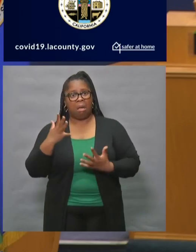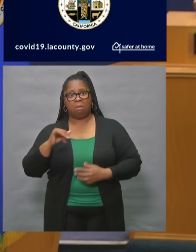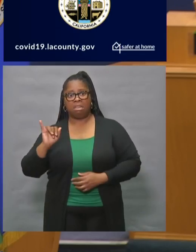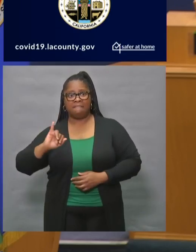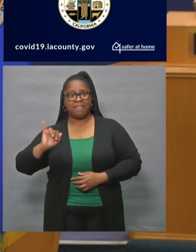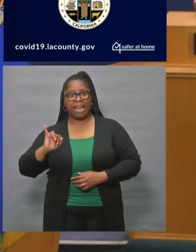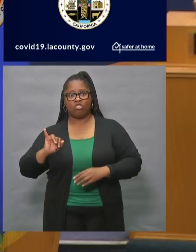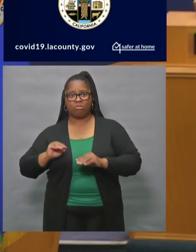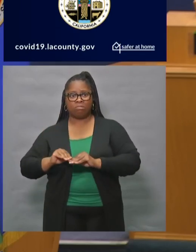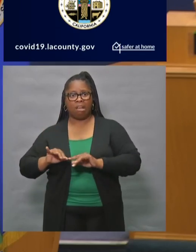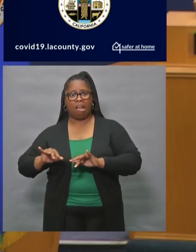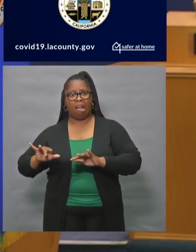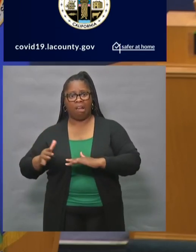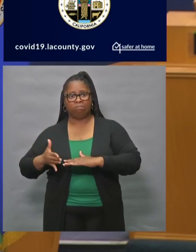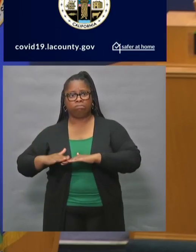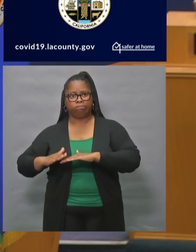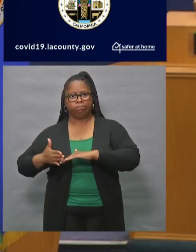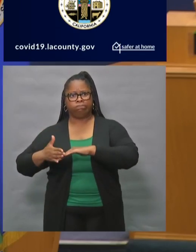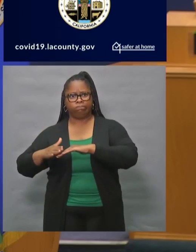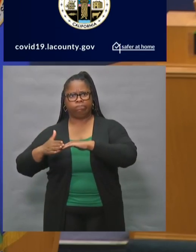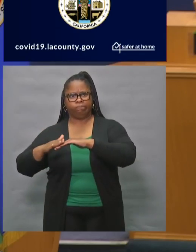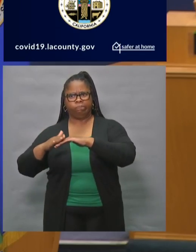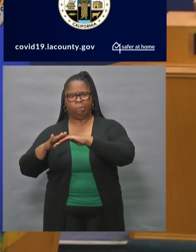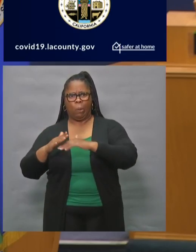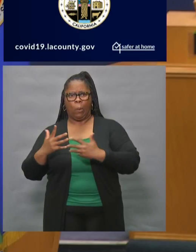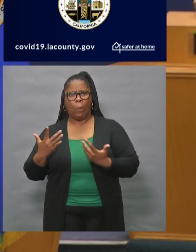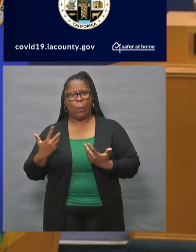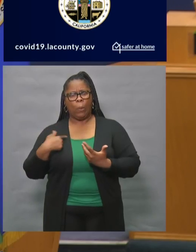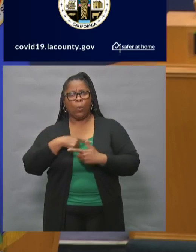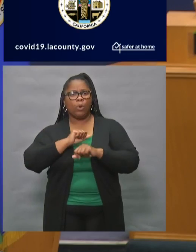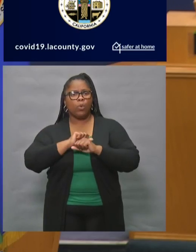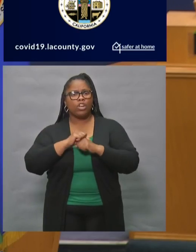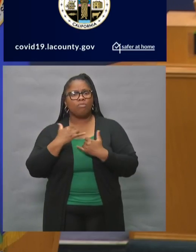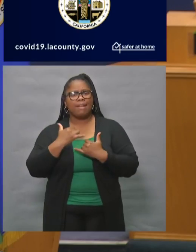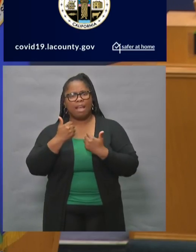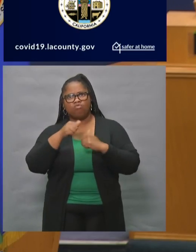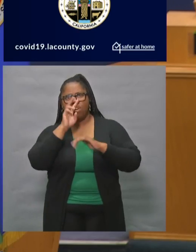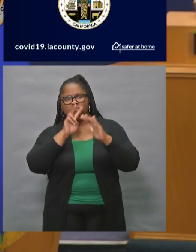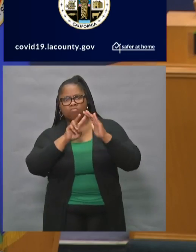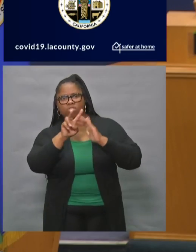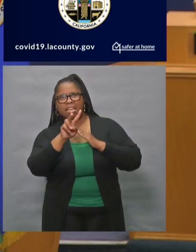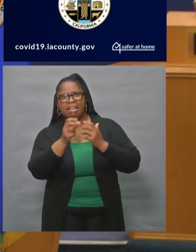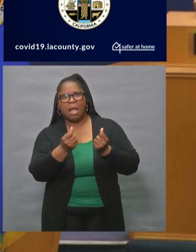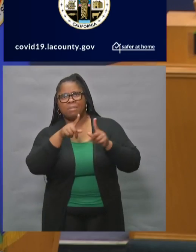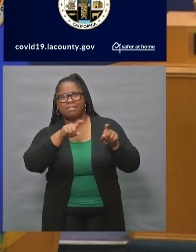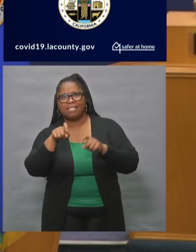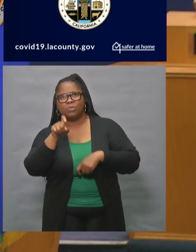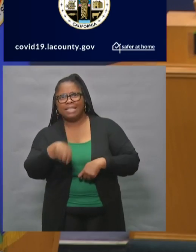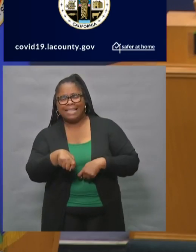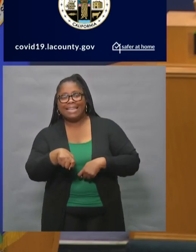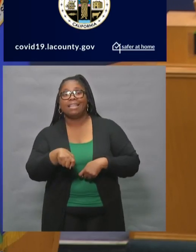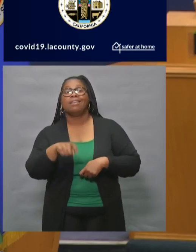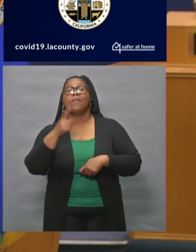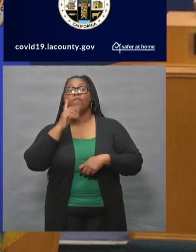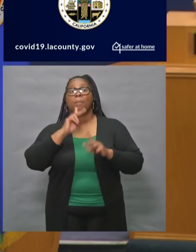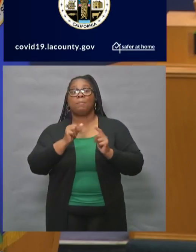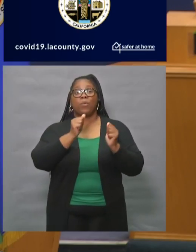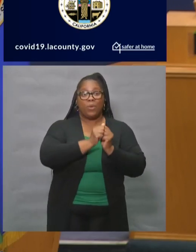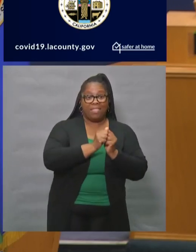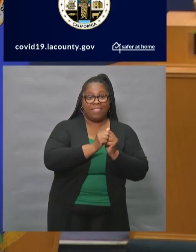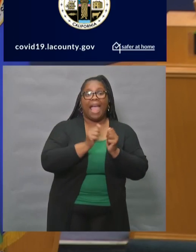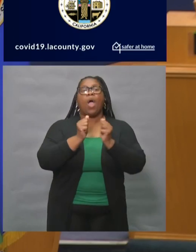is constantly moving. So we're working on projecting the need for testing, including testing of asymptomatic populations, and then comparing that